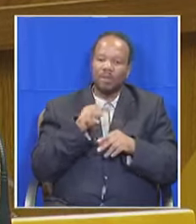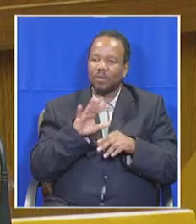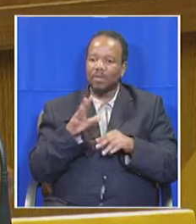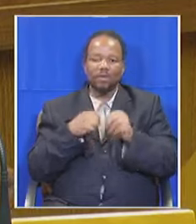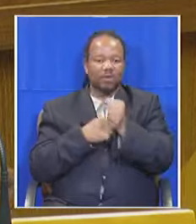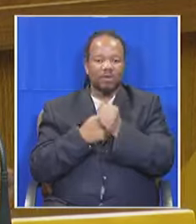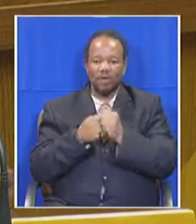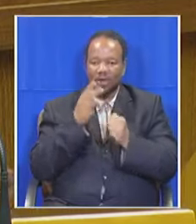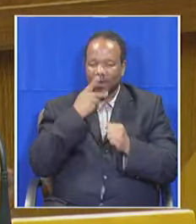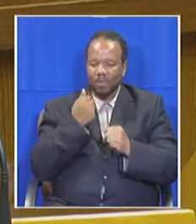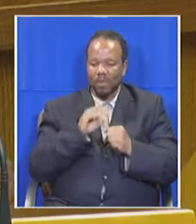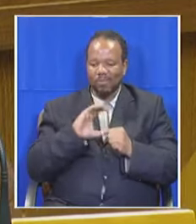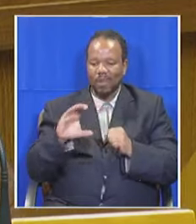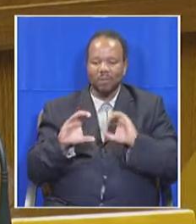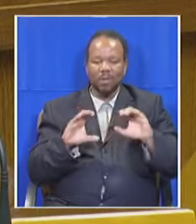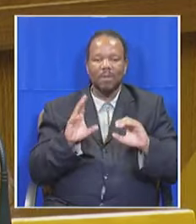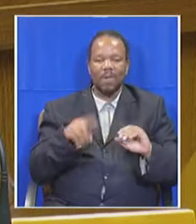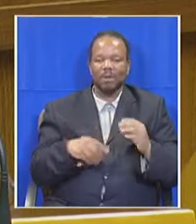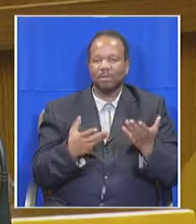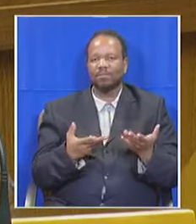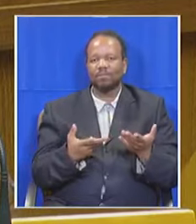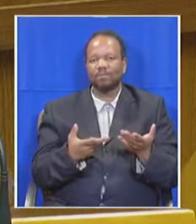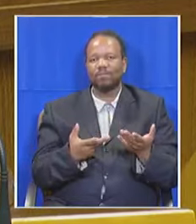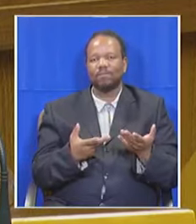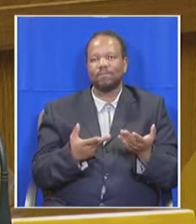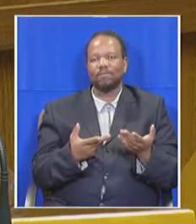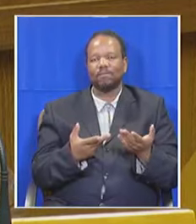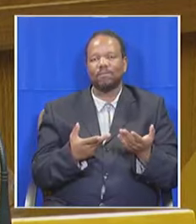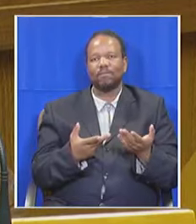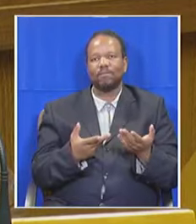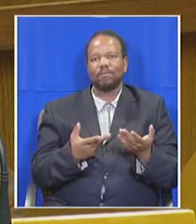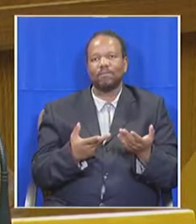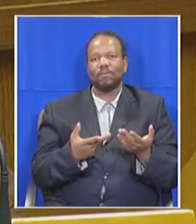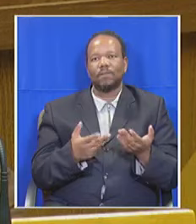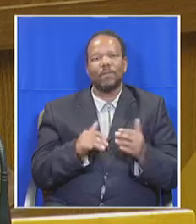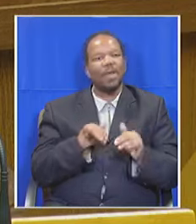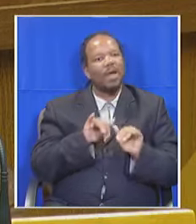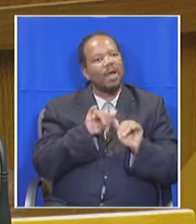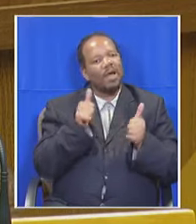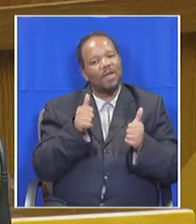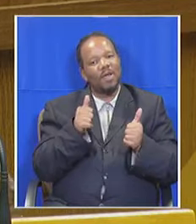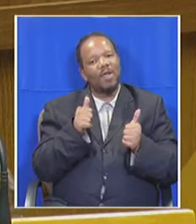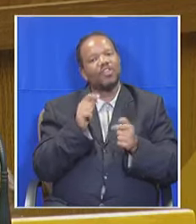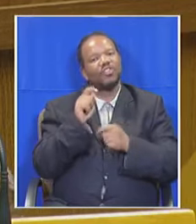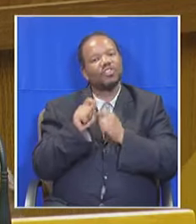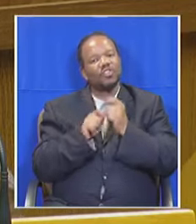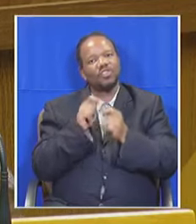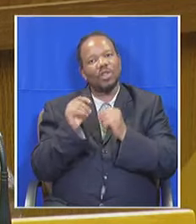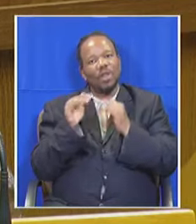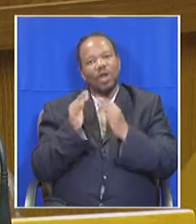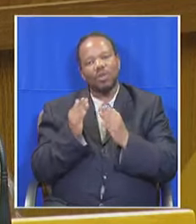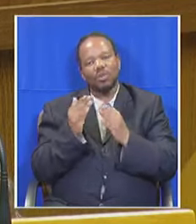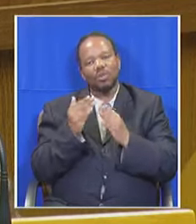structures. Then there is the issue of other provincial houses that fail to honor and establish